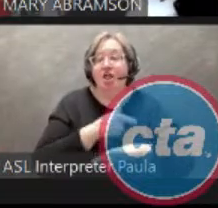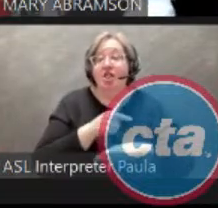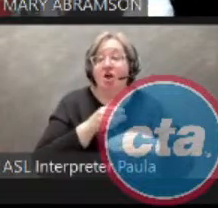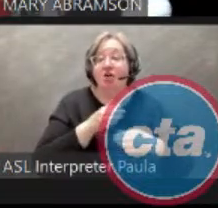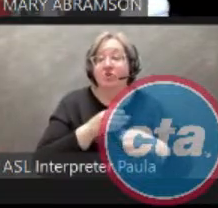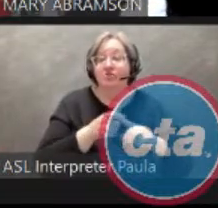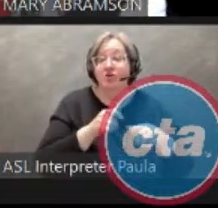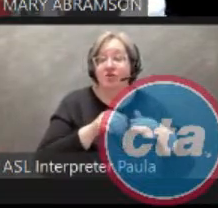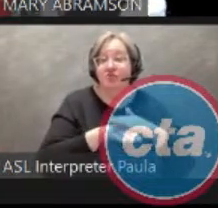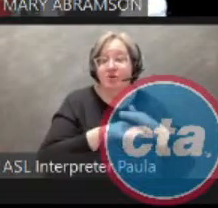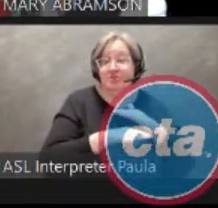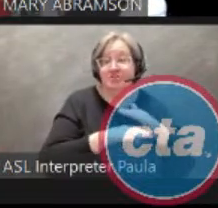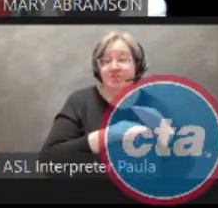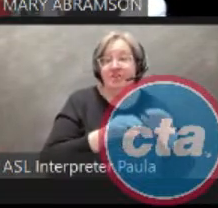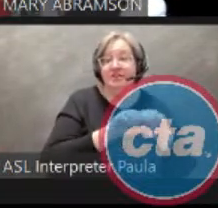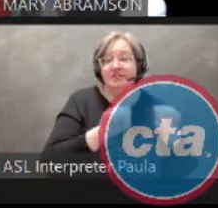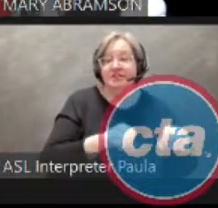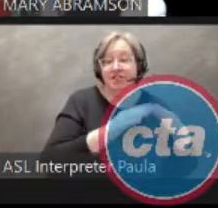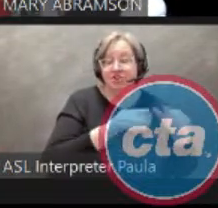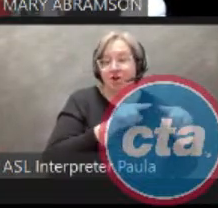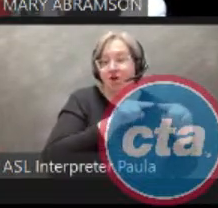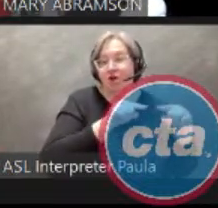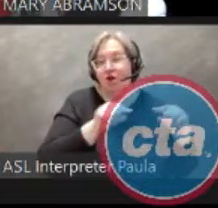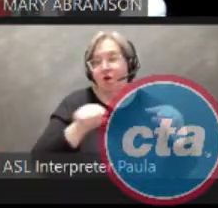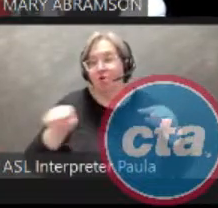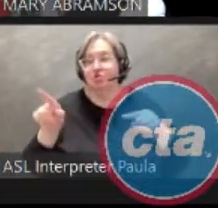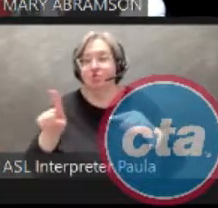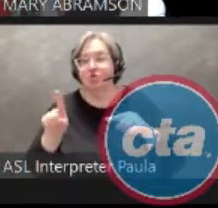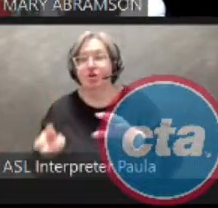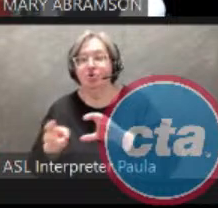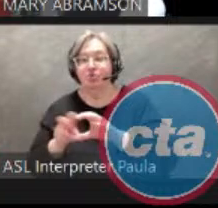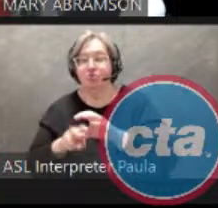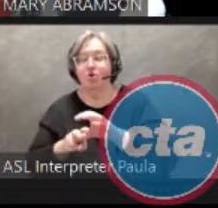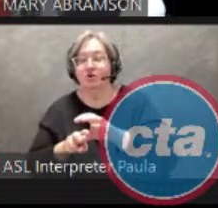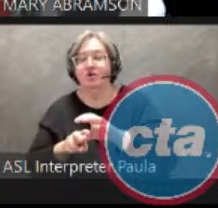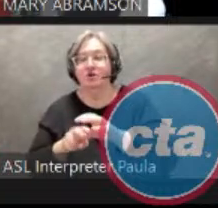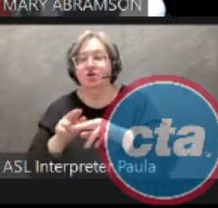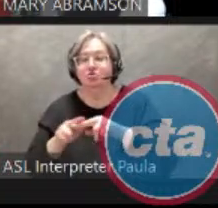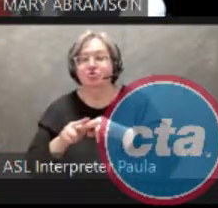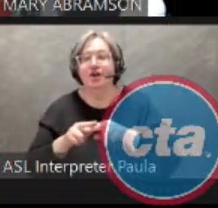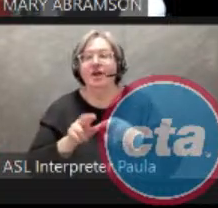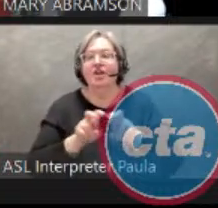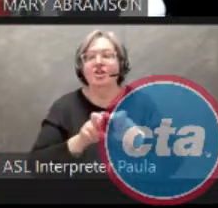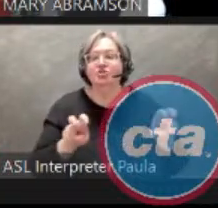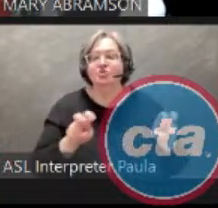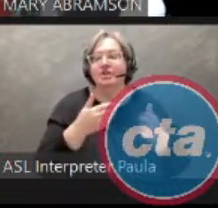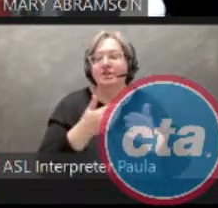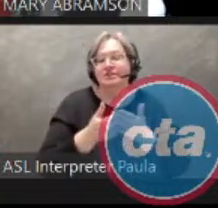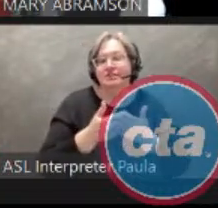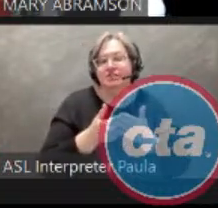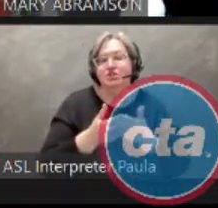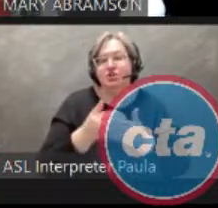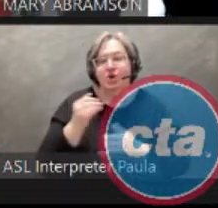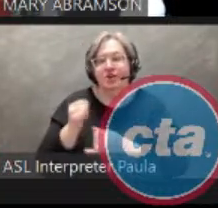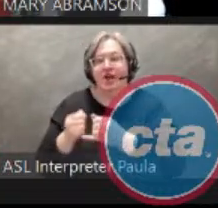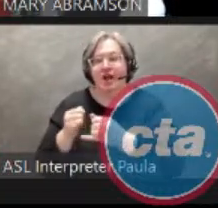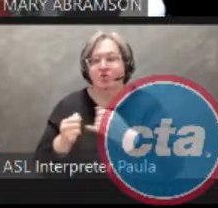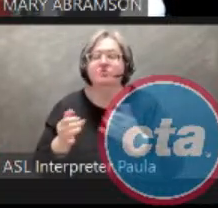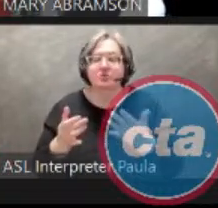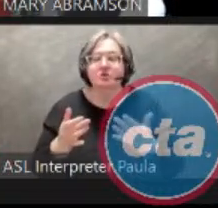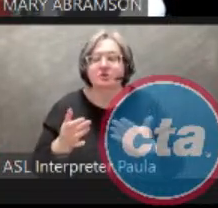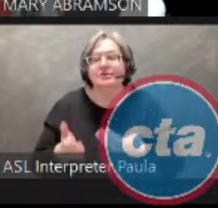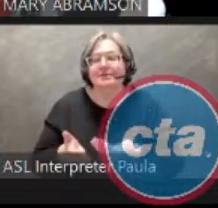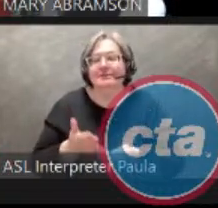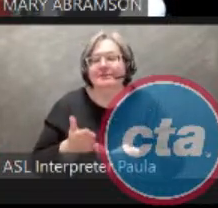accessible station house to where you board the train. So those benches are typically placed more towards the end, so they're a little